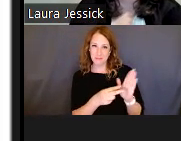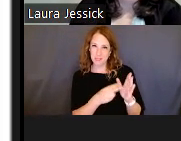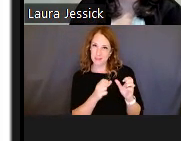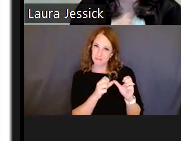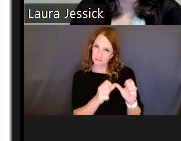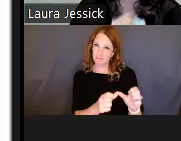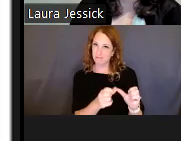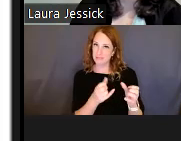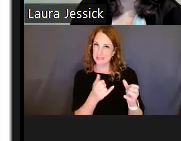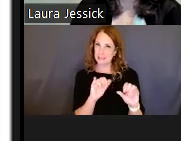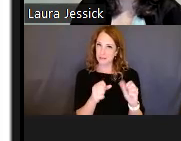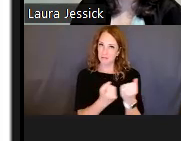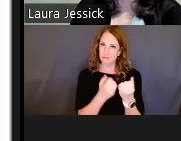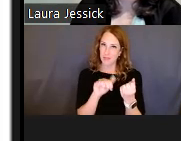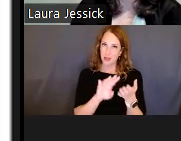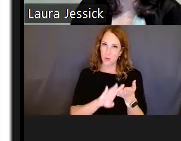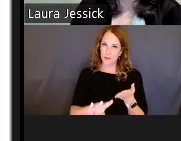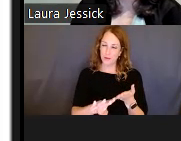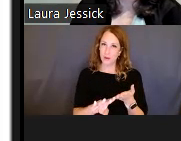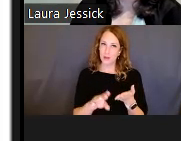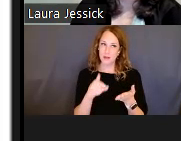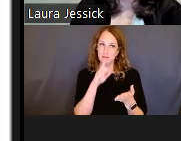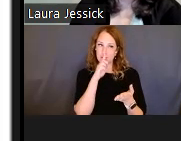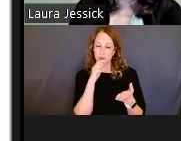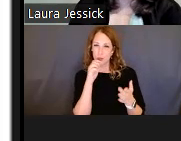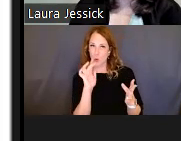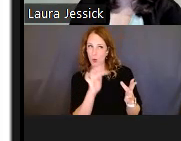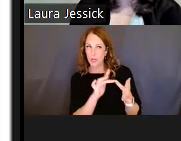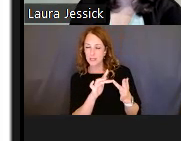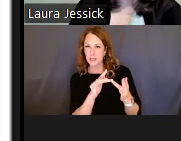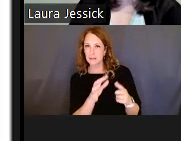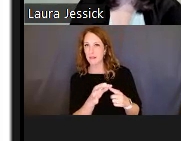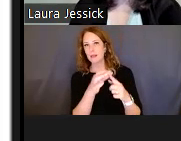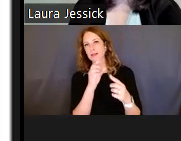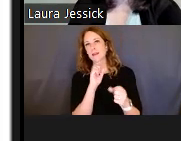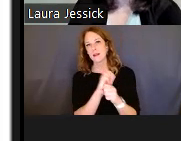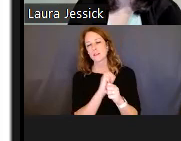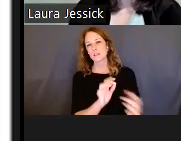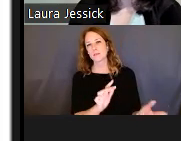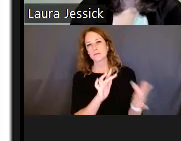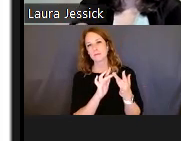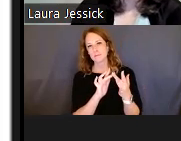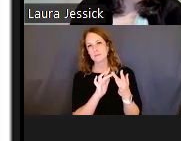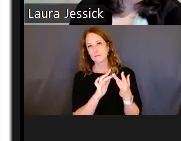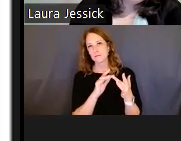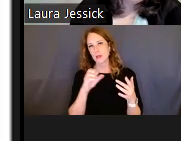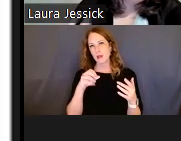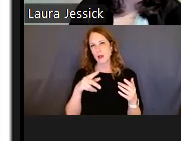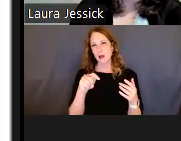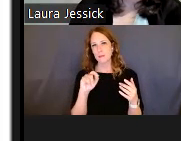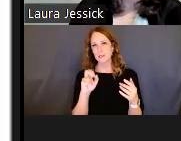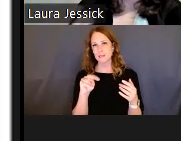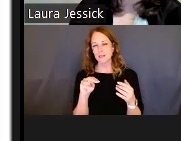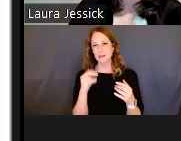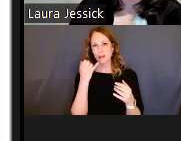waiver, and we don't contact them or communicate with them unless they reach out to us through the opt-in line. We ultimately decided